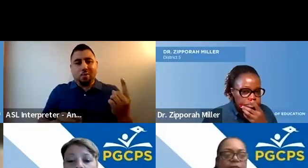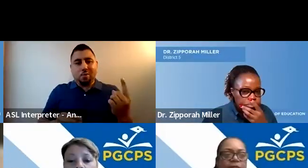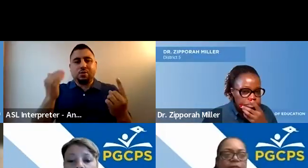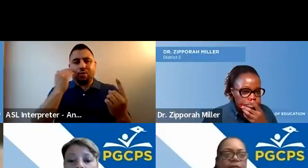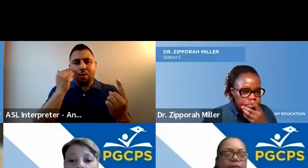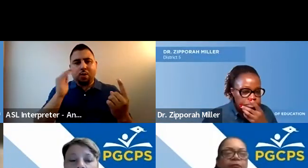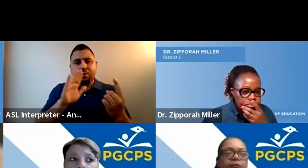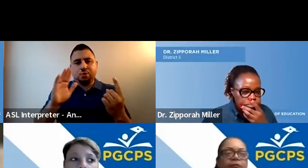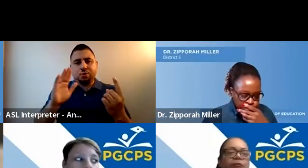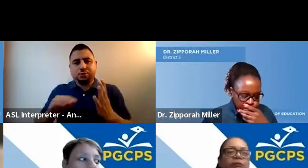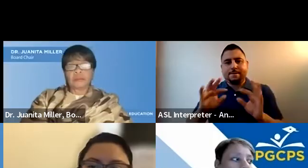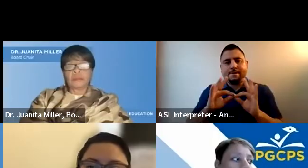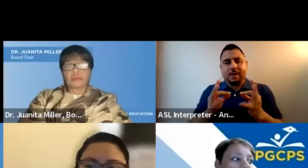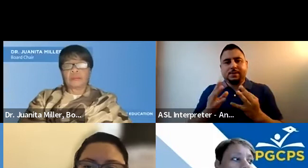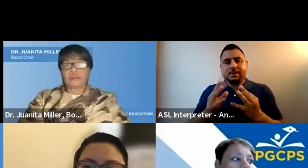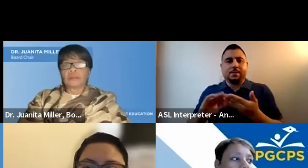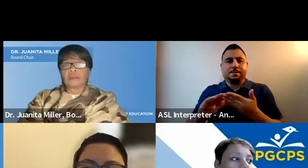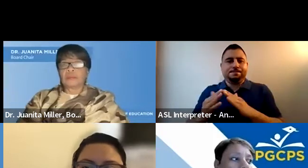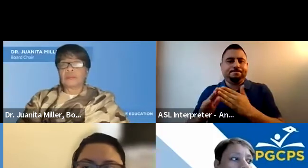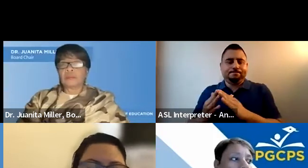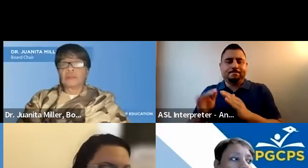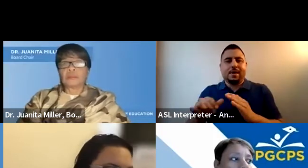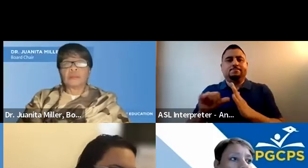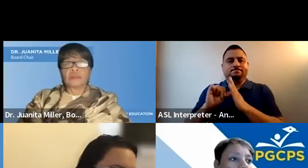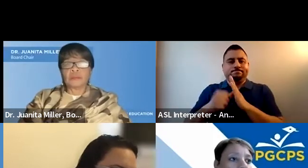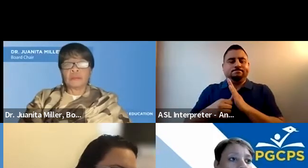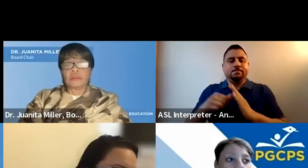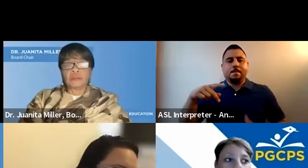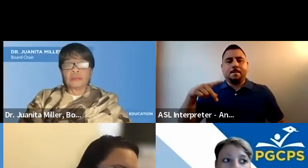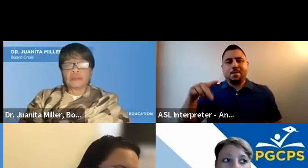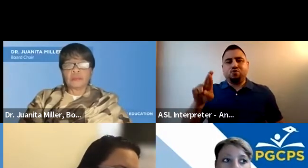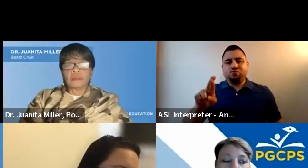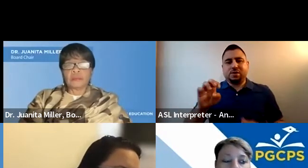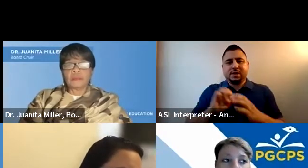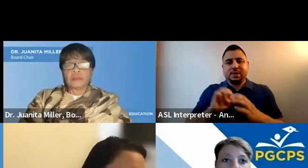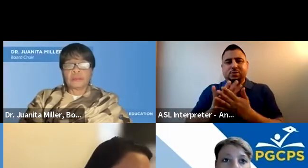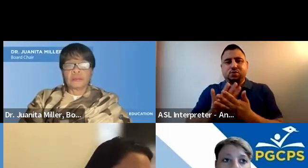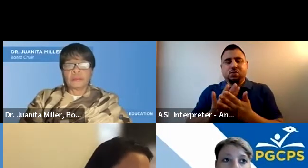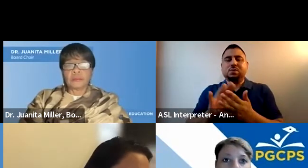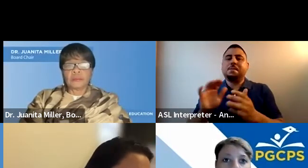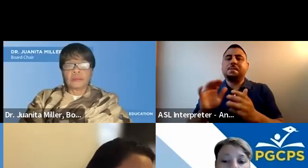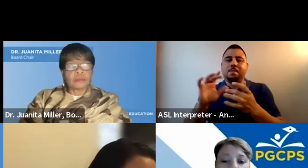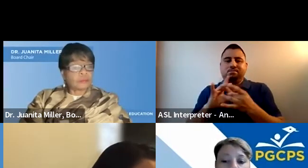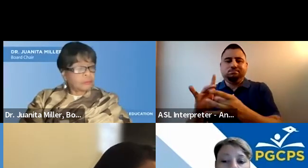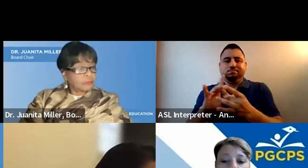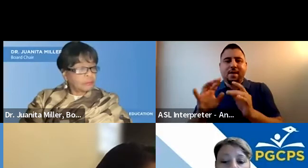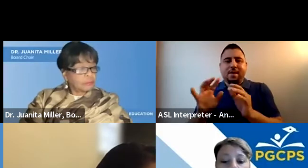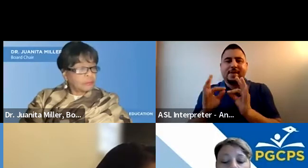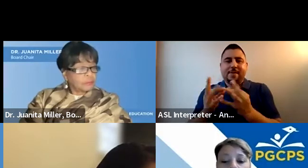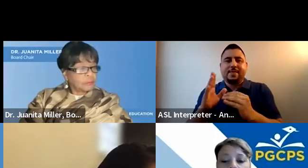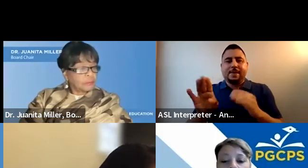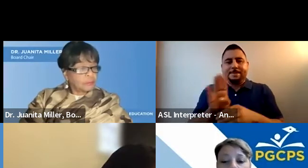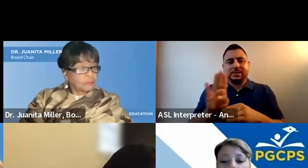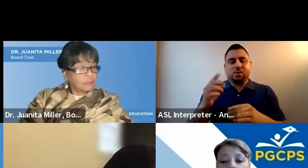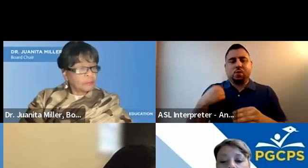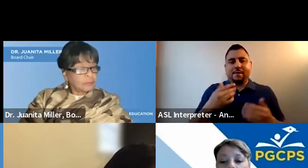your students, families, and communities. Pointer Ridge Elementary School works more like a family than a business. We all